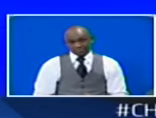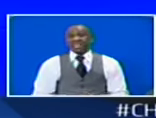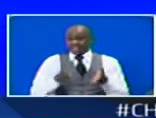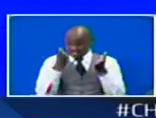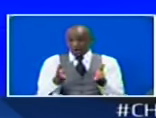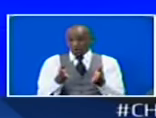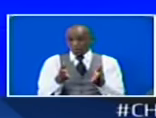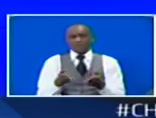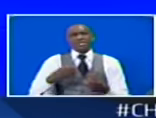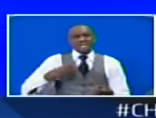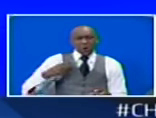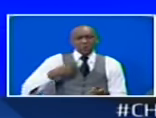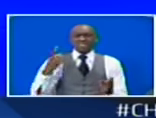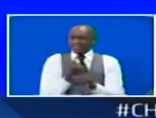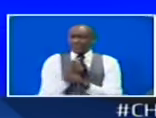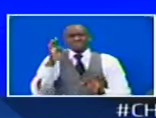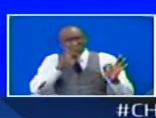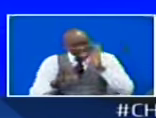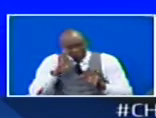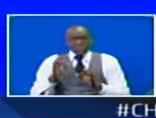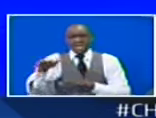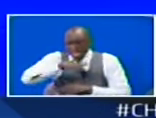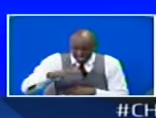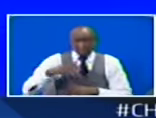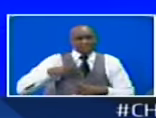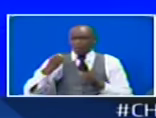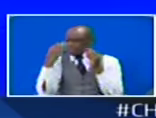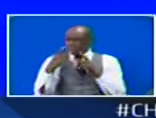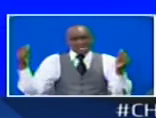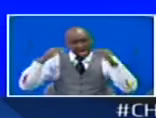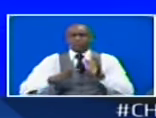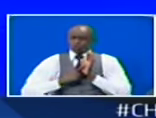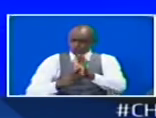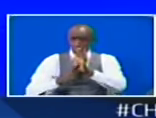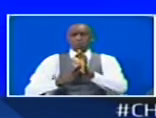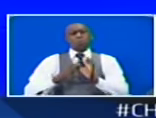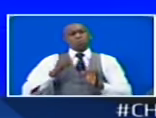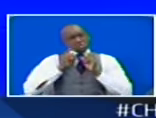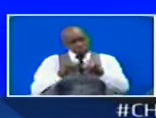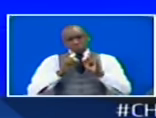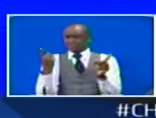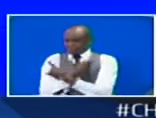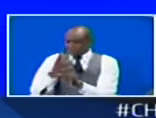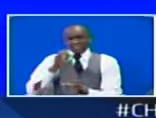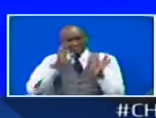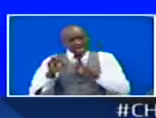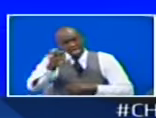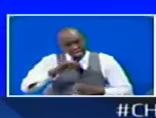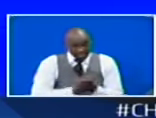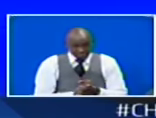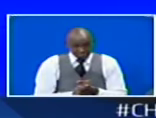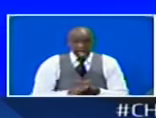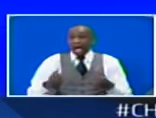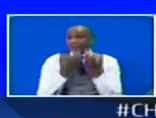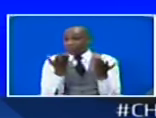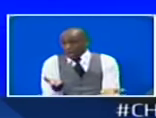Now, hundreds of stars in the fashion industry in Kenya turned up to showcase their talent at the Spring Into Style dinner event held